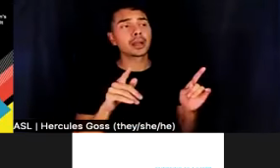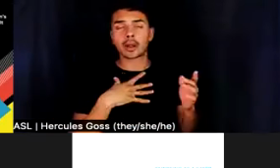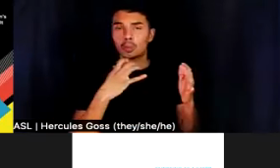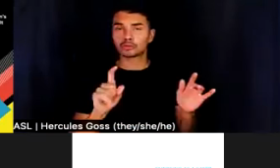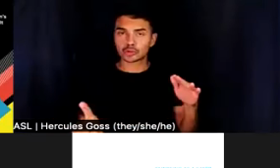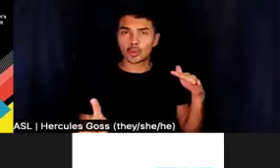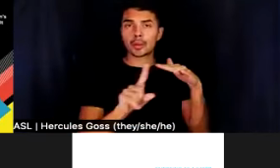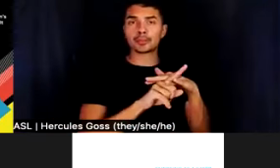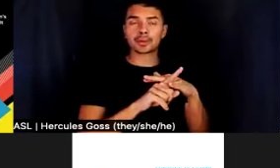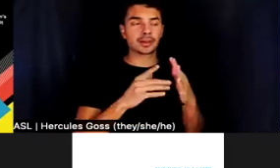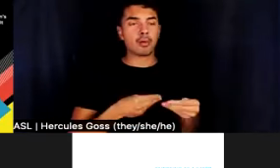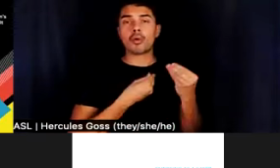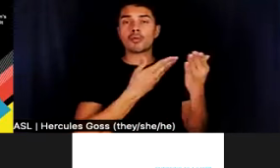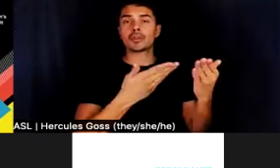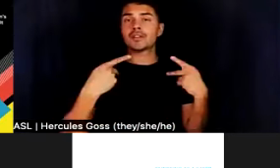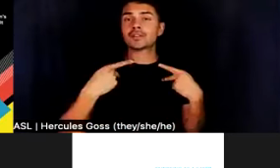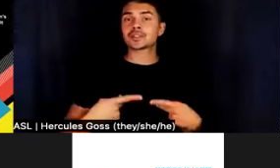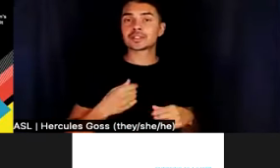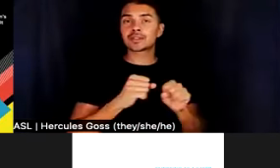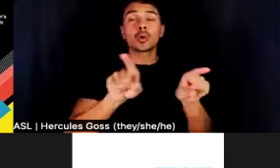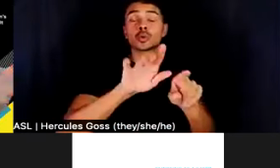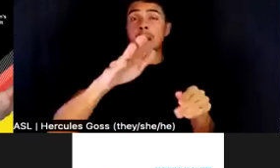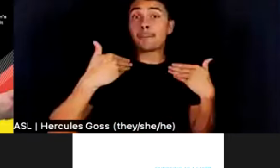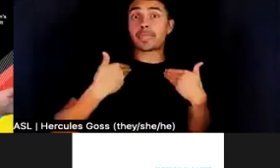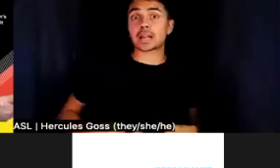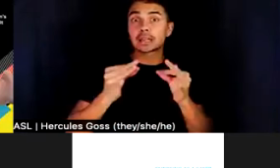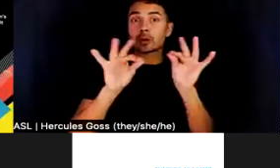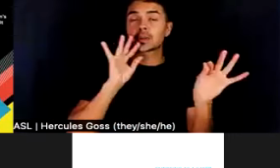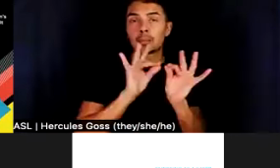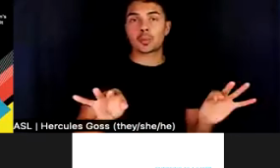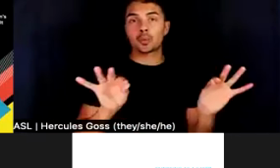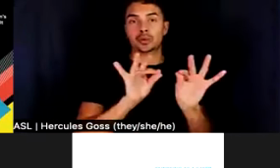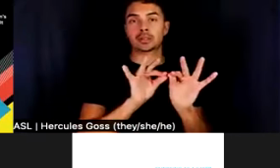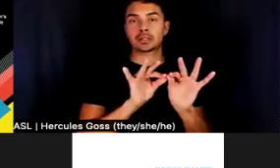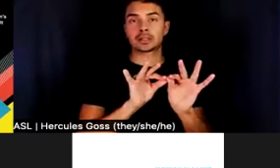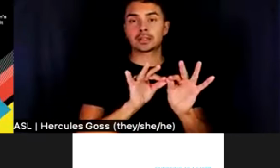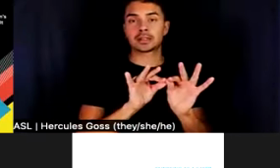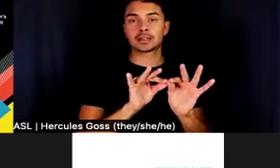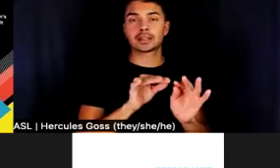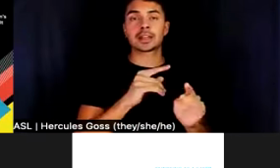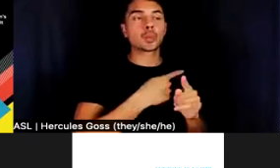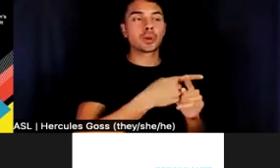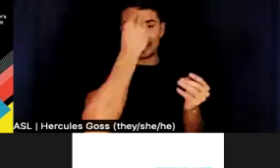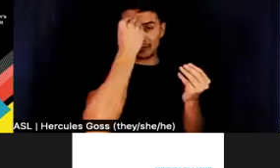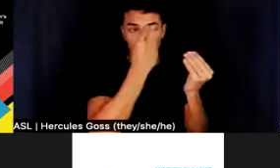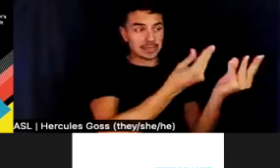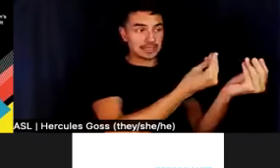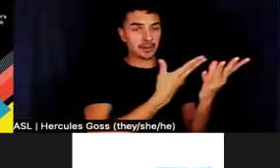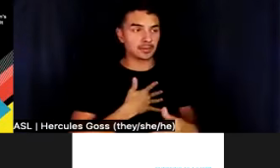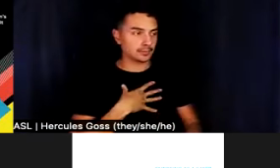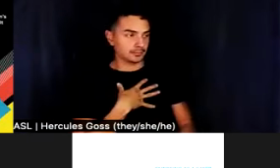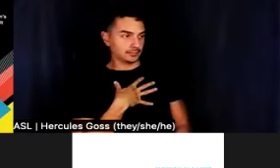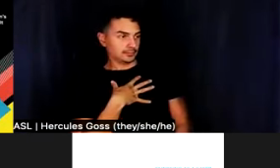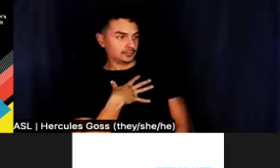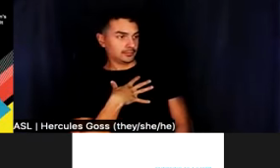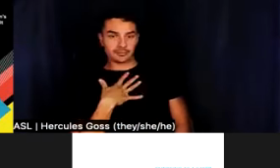physical safety, right? Like our body language, um, when we are told information. So really just having that safe,